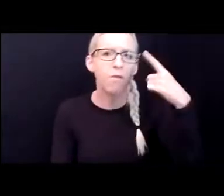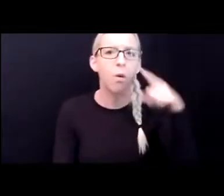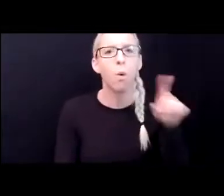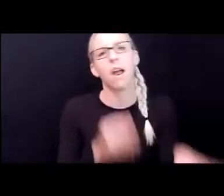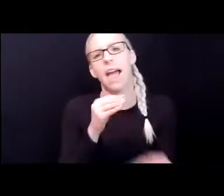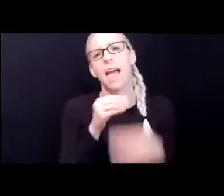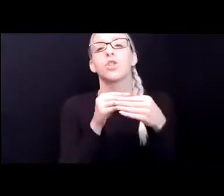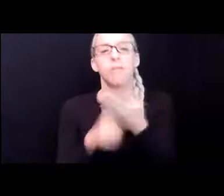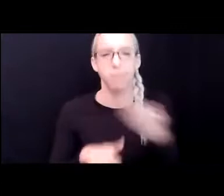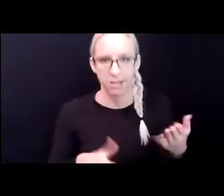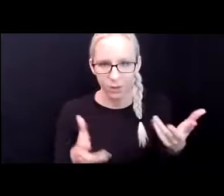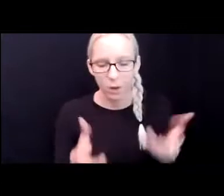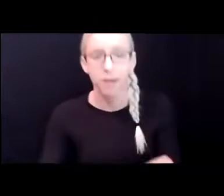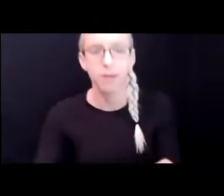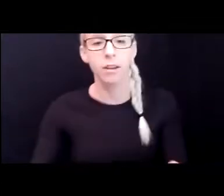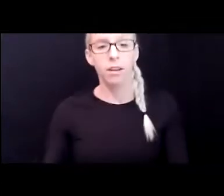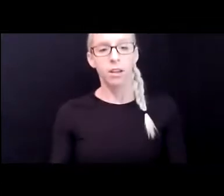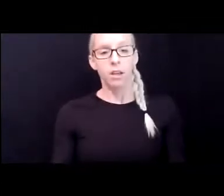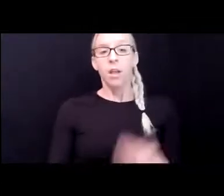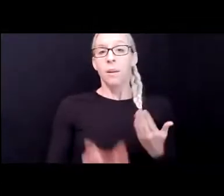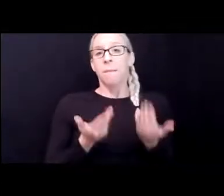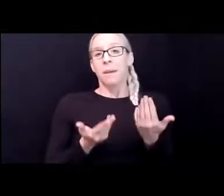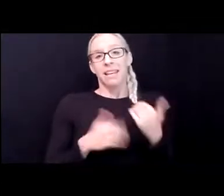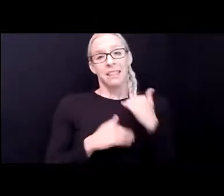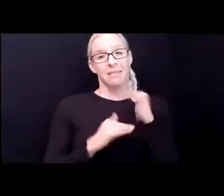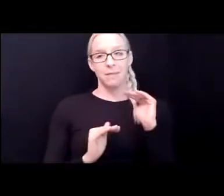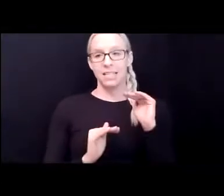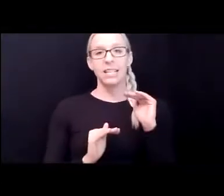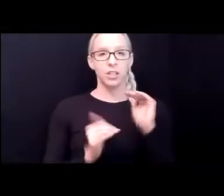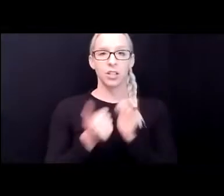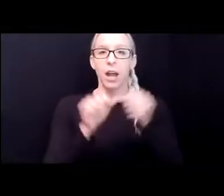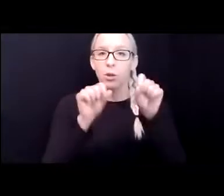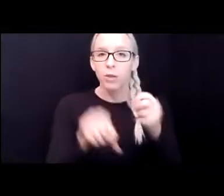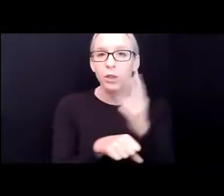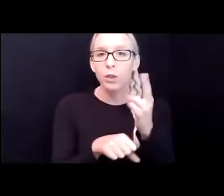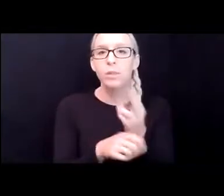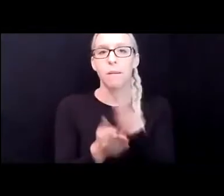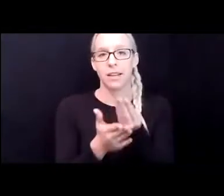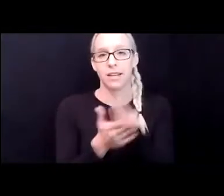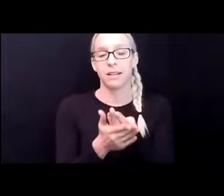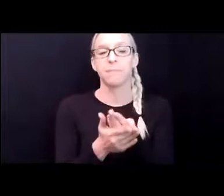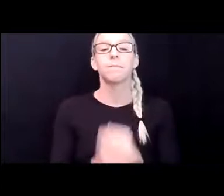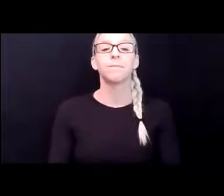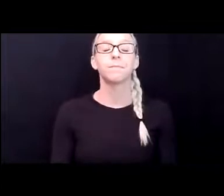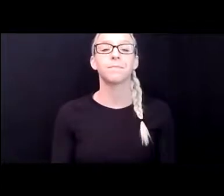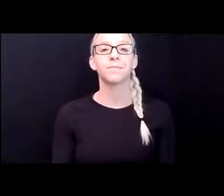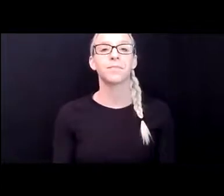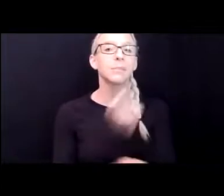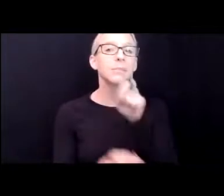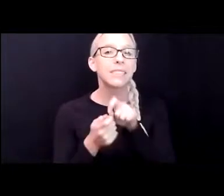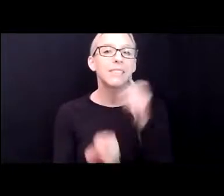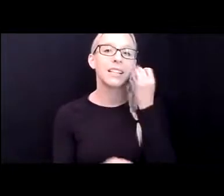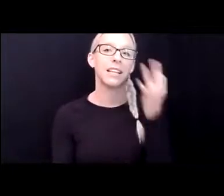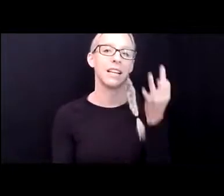that there may be some limitations on the use of some of these funds. In particular, if it's one of those